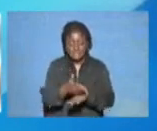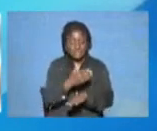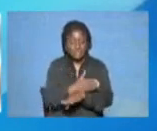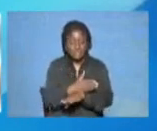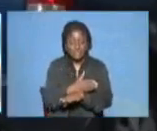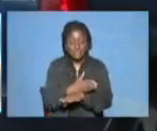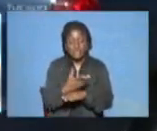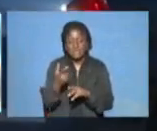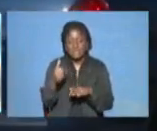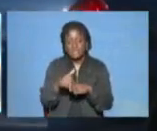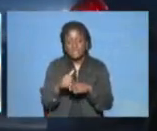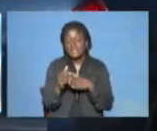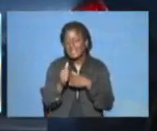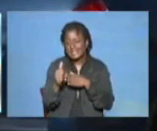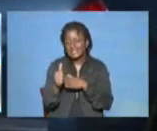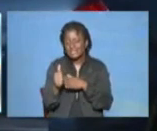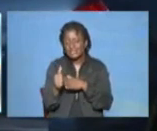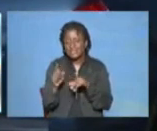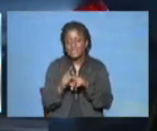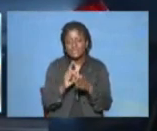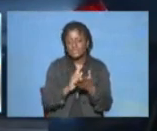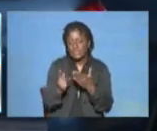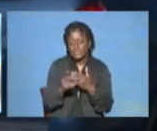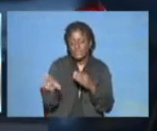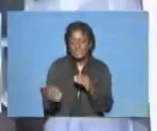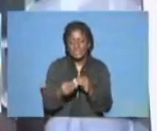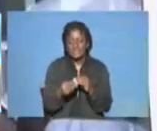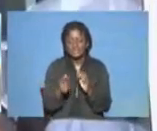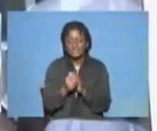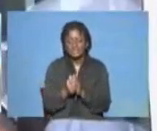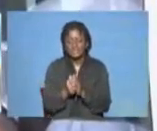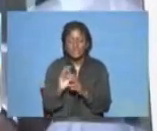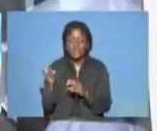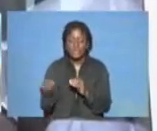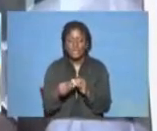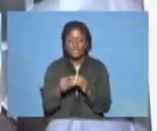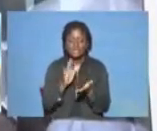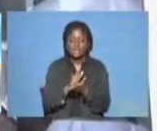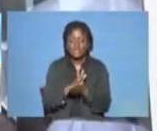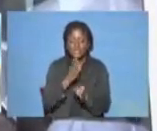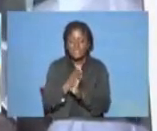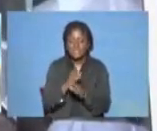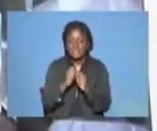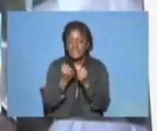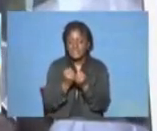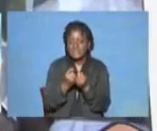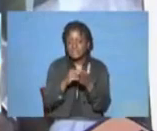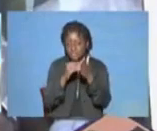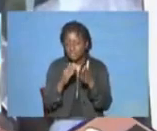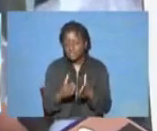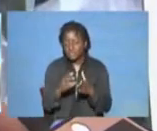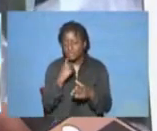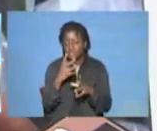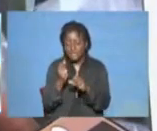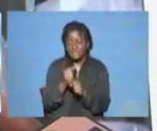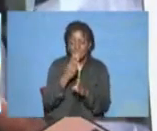that includes leadership, but also due to initiatives implemented. Put in place the school busing system where students who